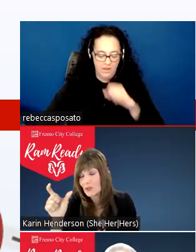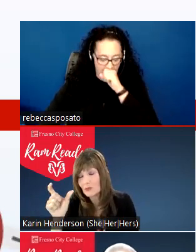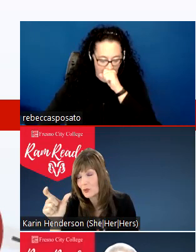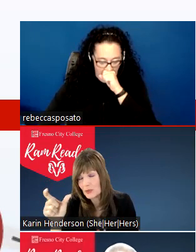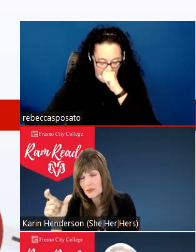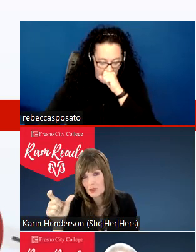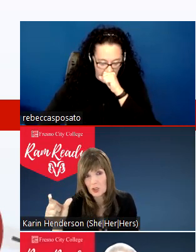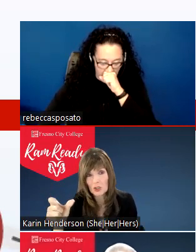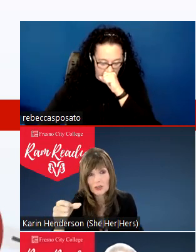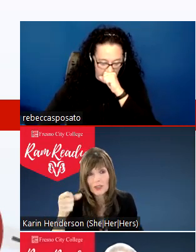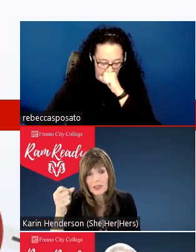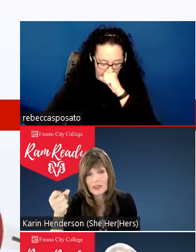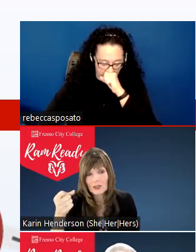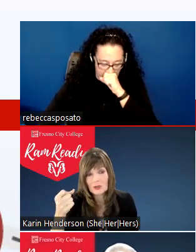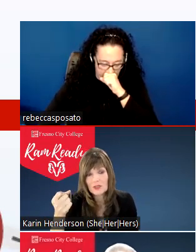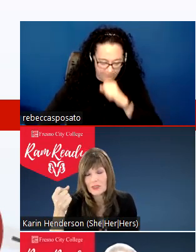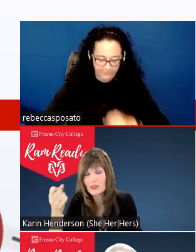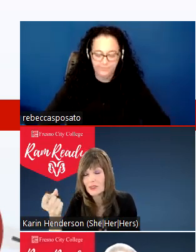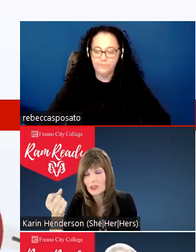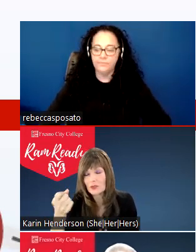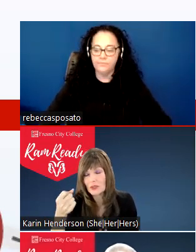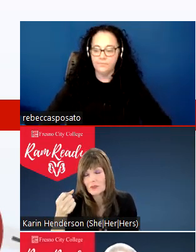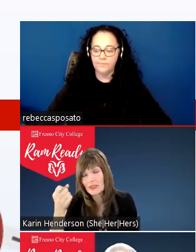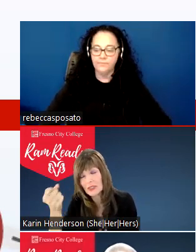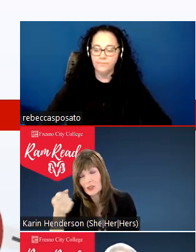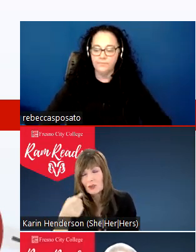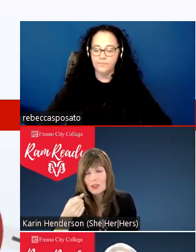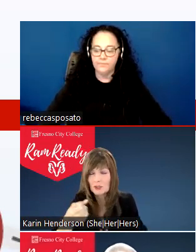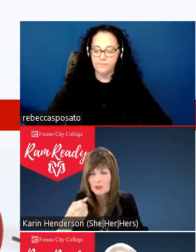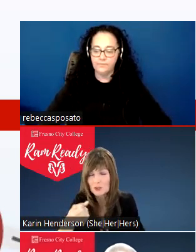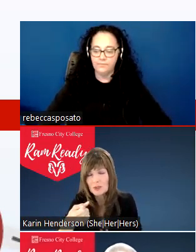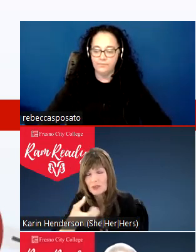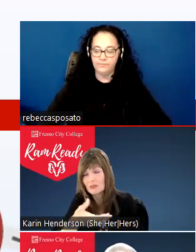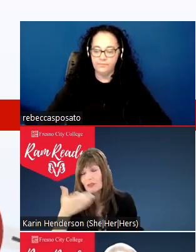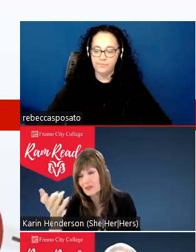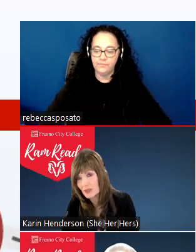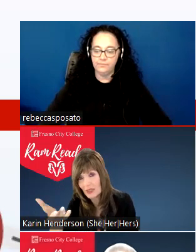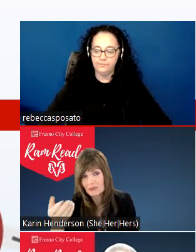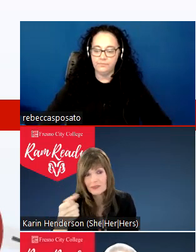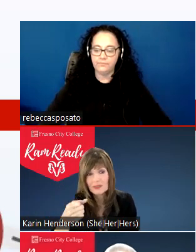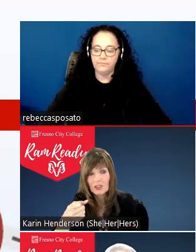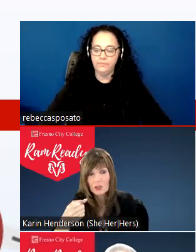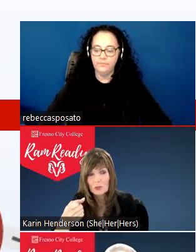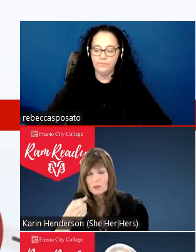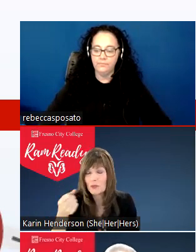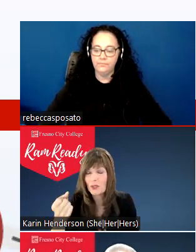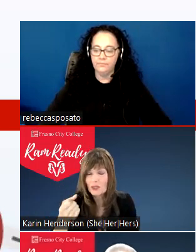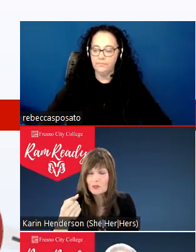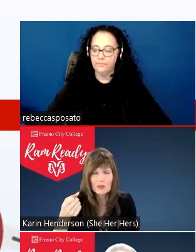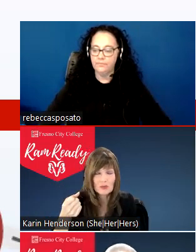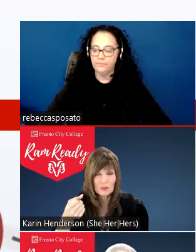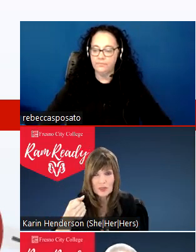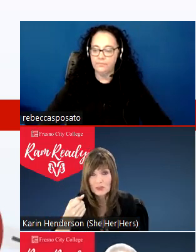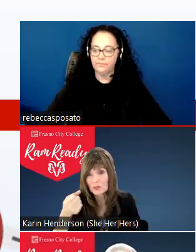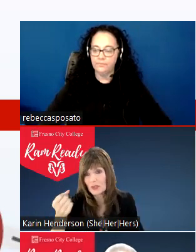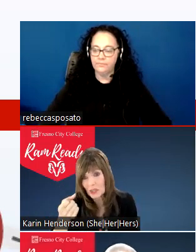can ask them for a business card, and you can then connect with them and say, hey, I heard you speak in this class, and would it be